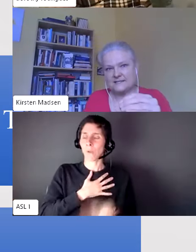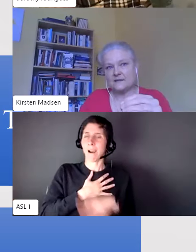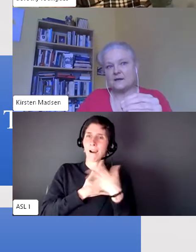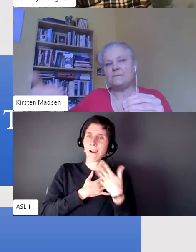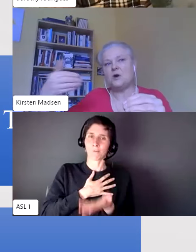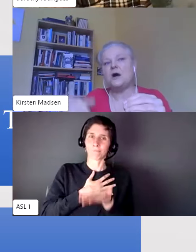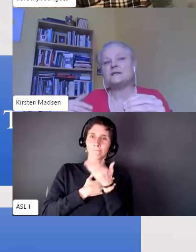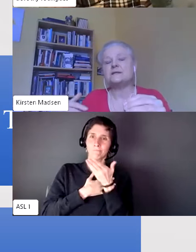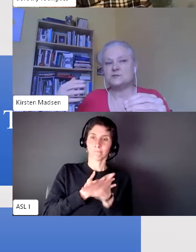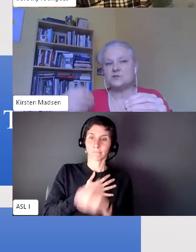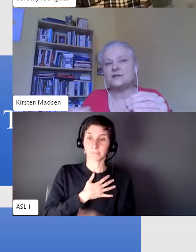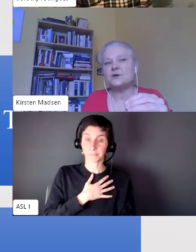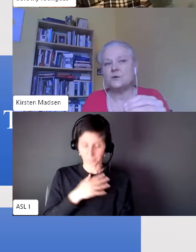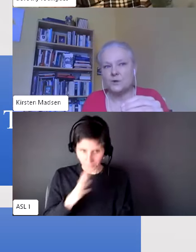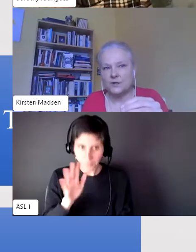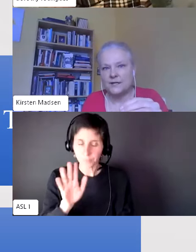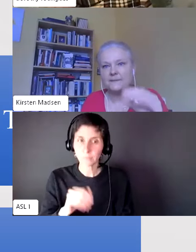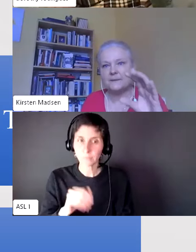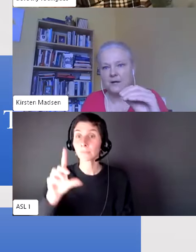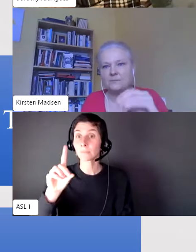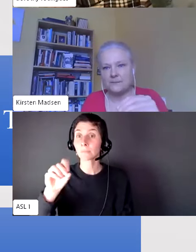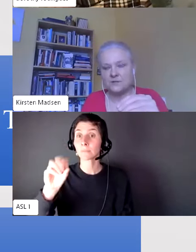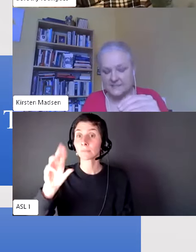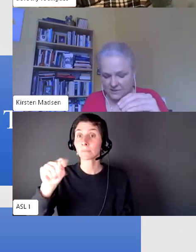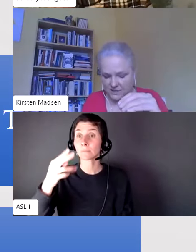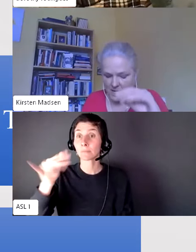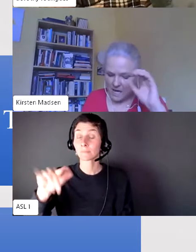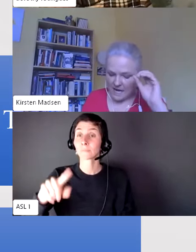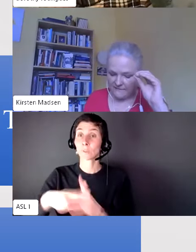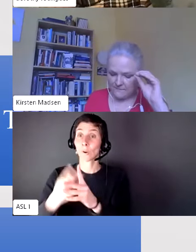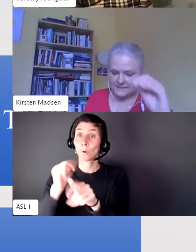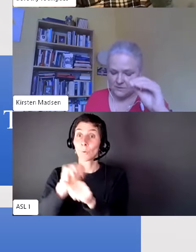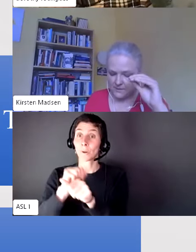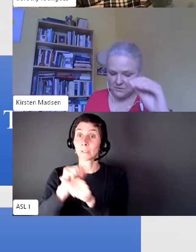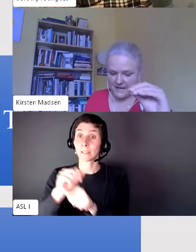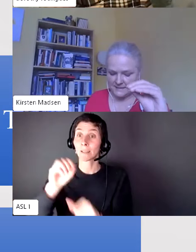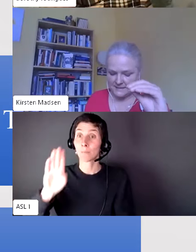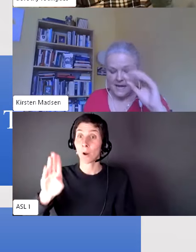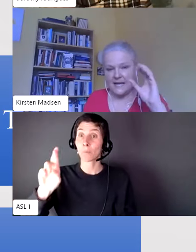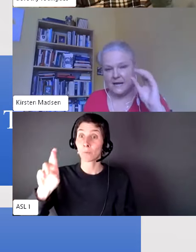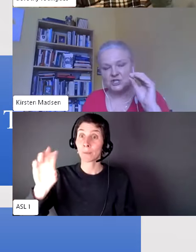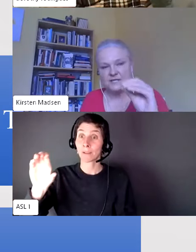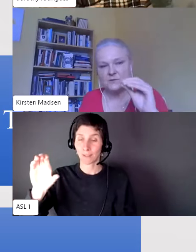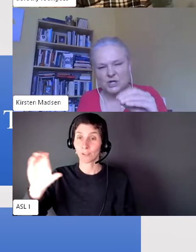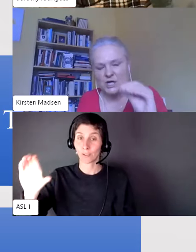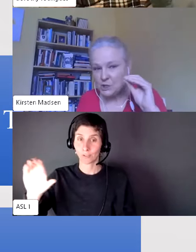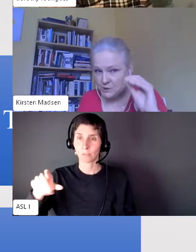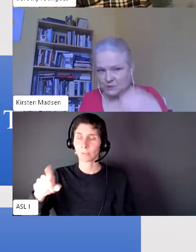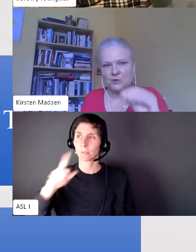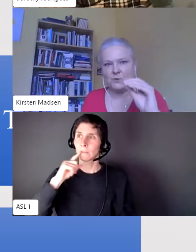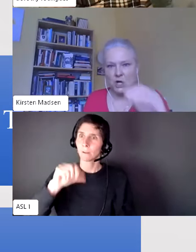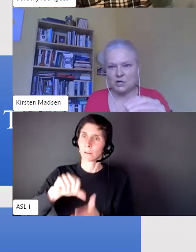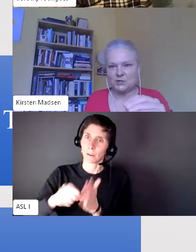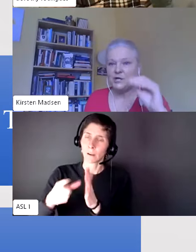is, upon starting her work at the Bob Renfel Center, I have been so impressed at how she is working